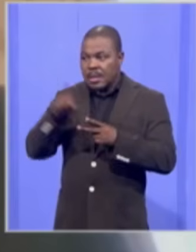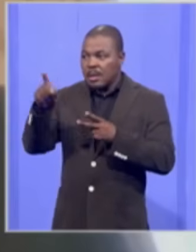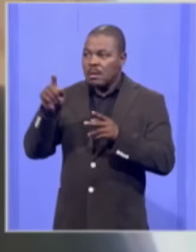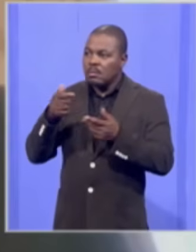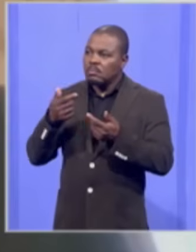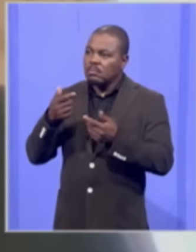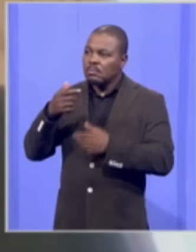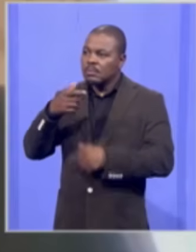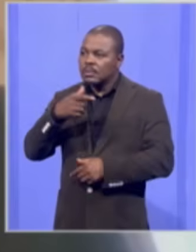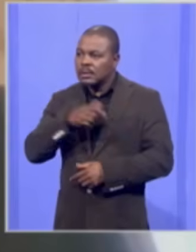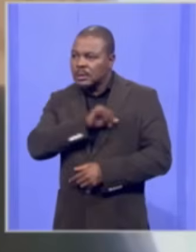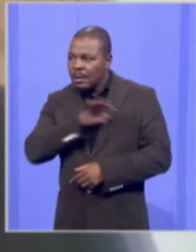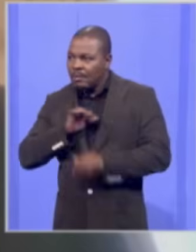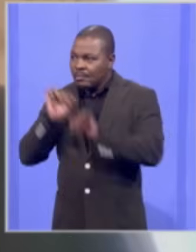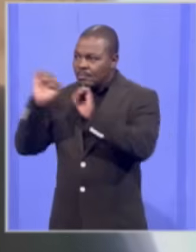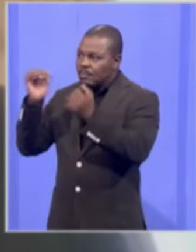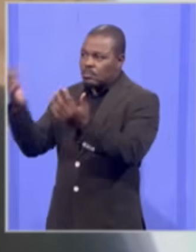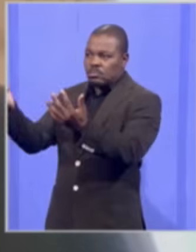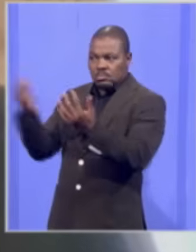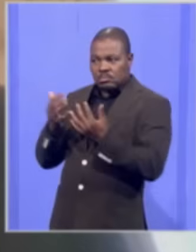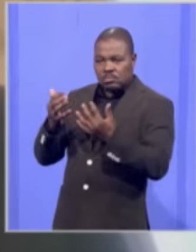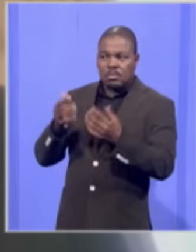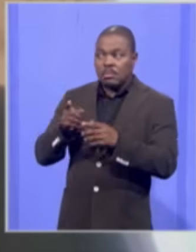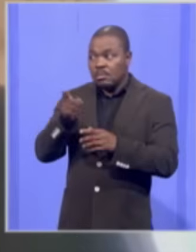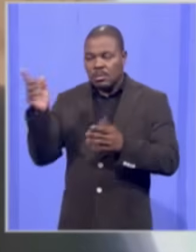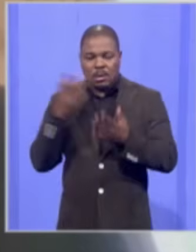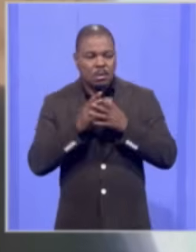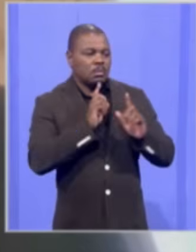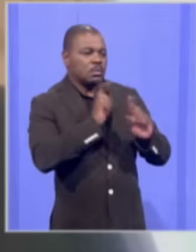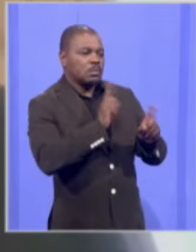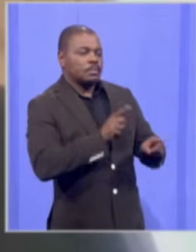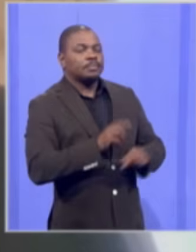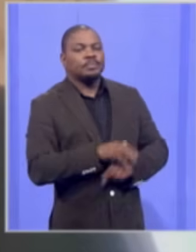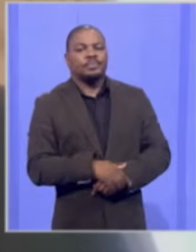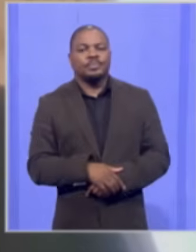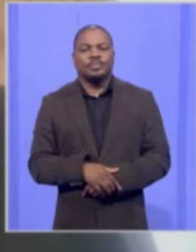officials and the relevant questions are responded to.